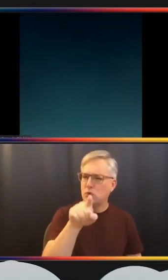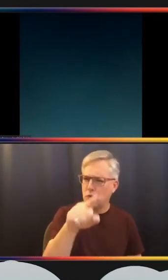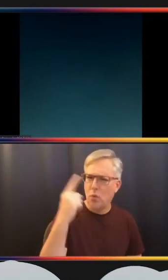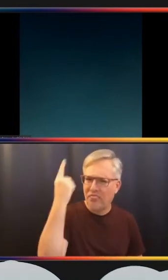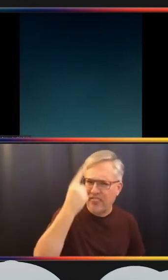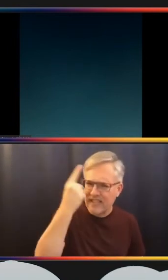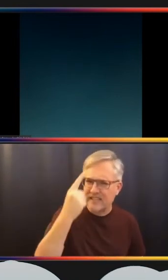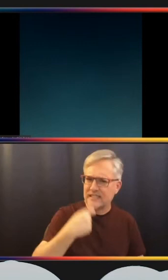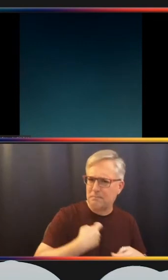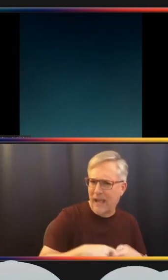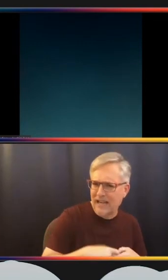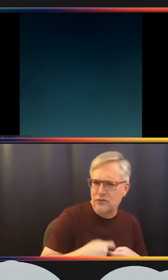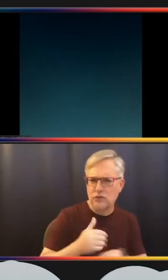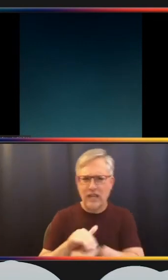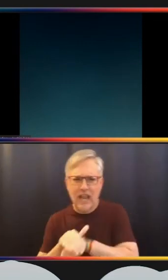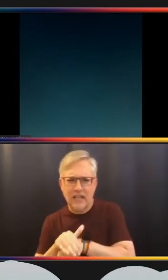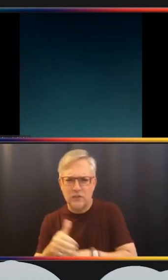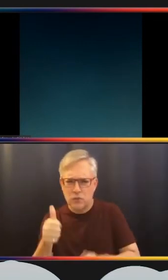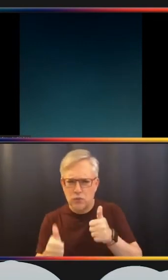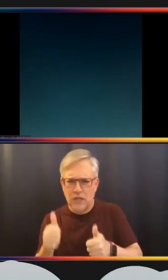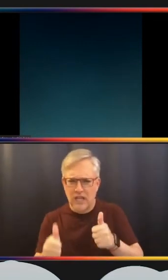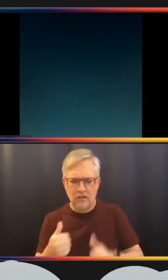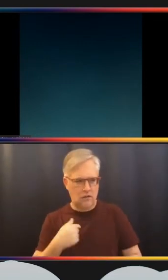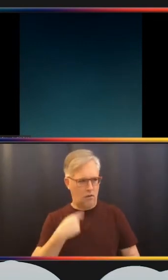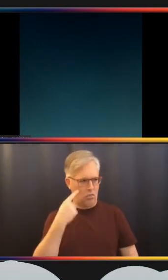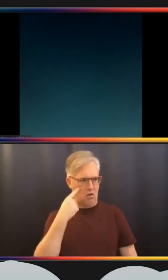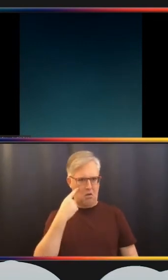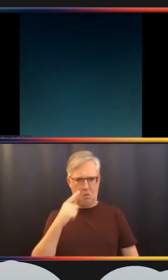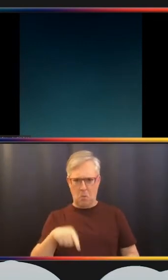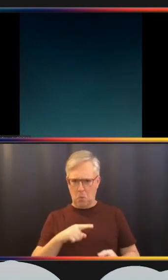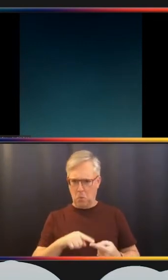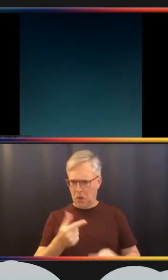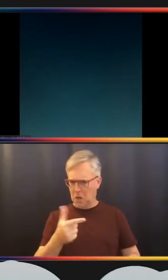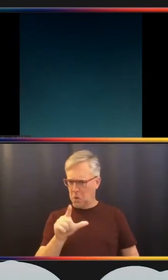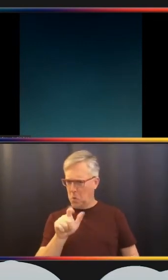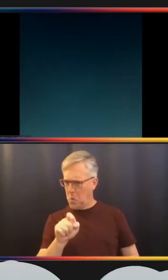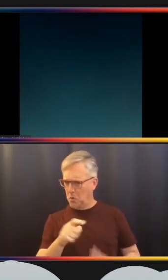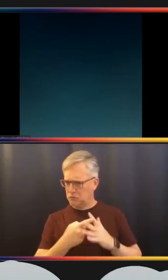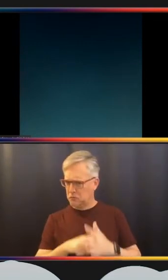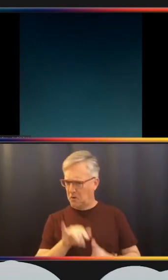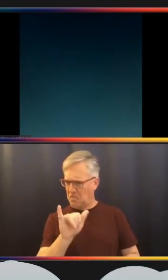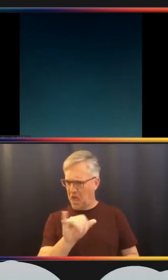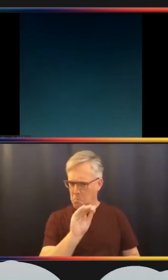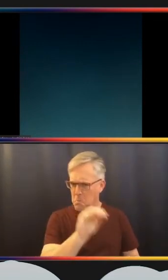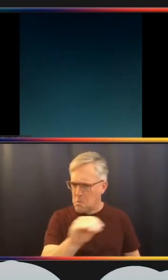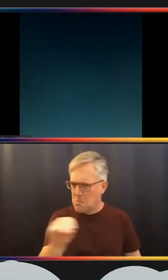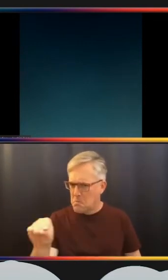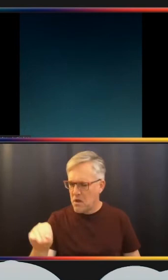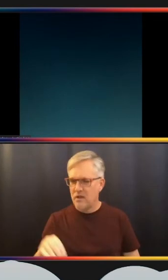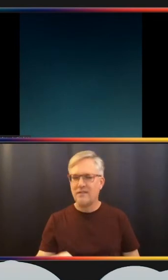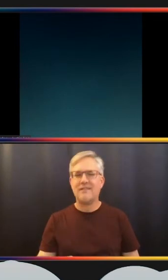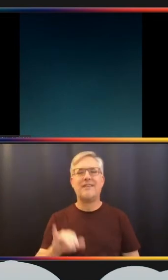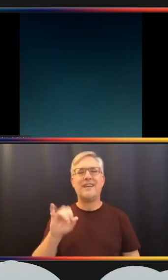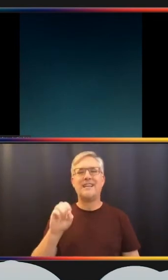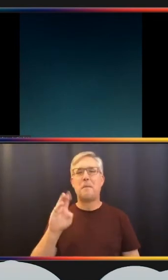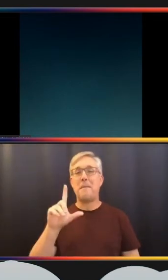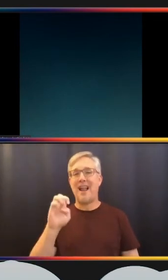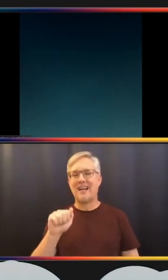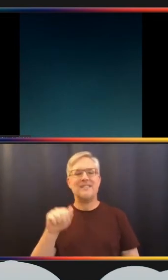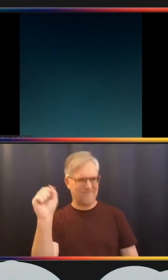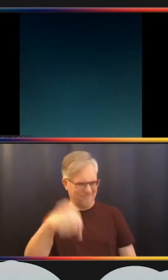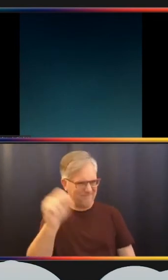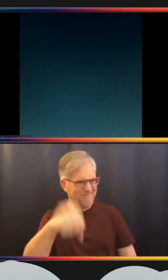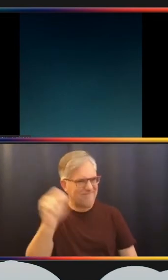or in English. I was like, when did Google start doing this? It's pretty awesome. I like went to... This was